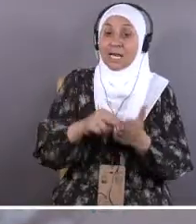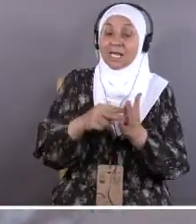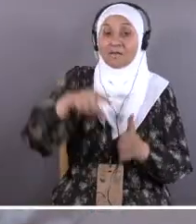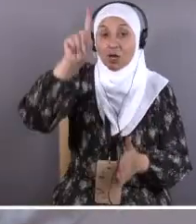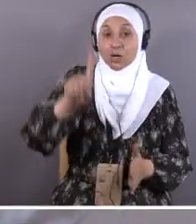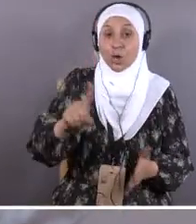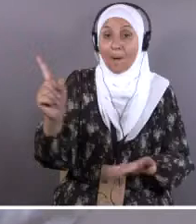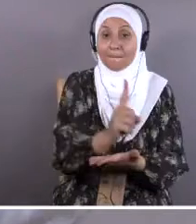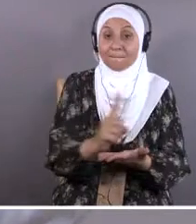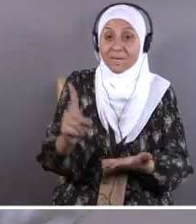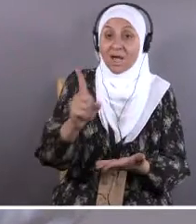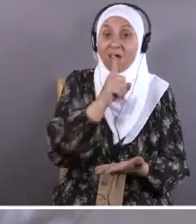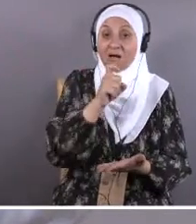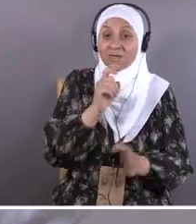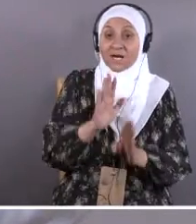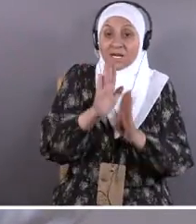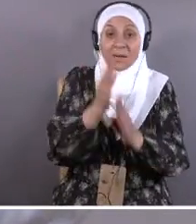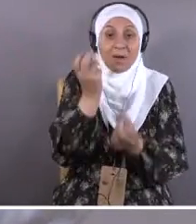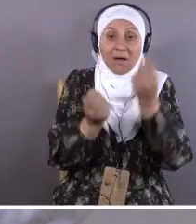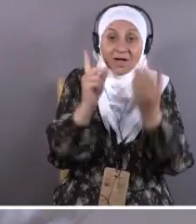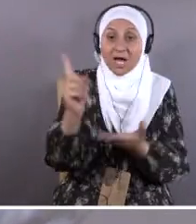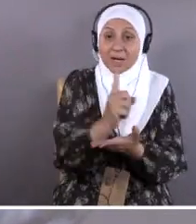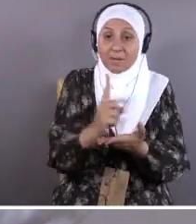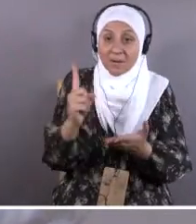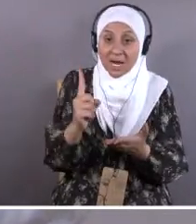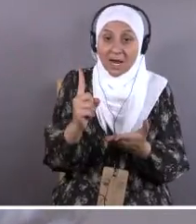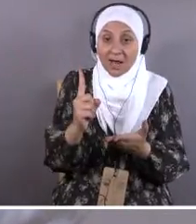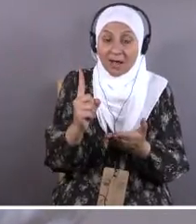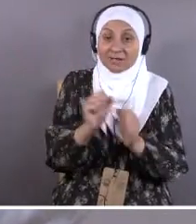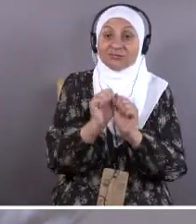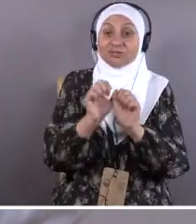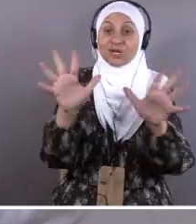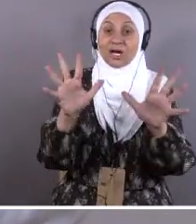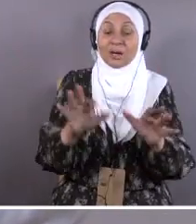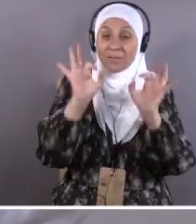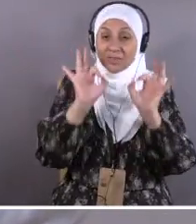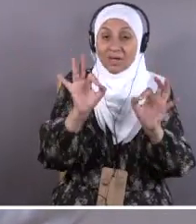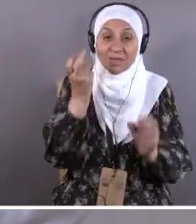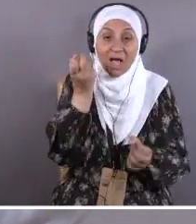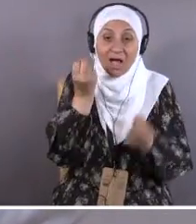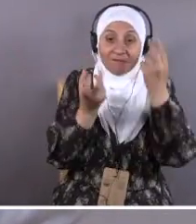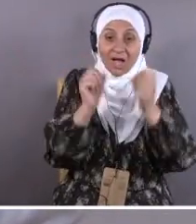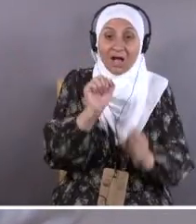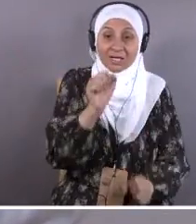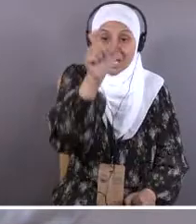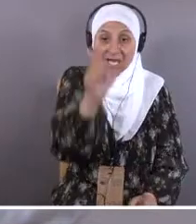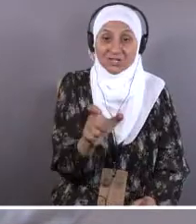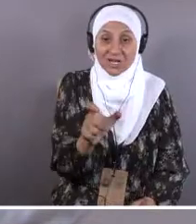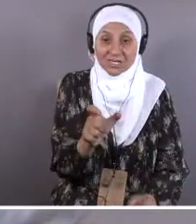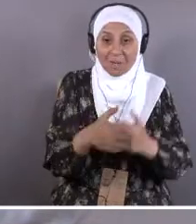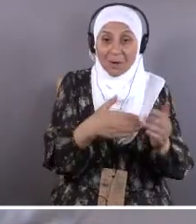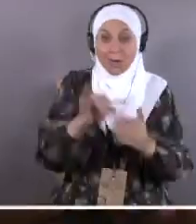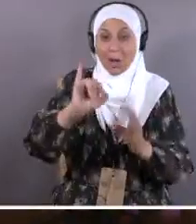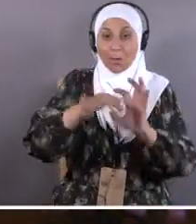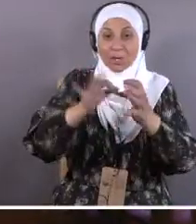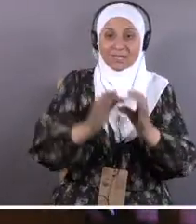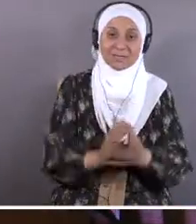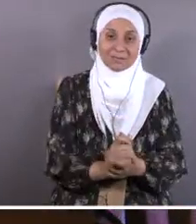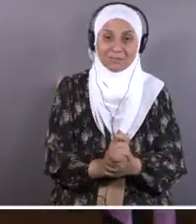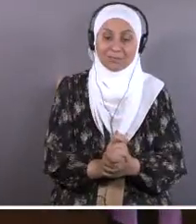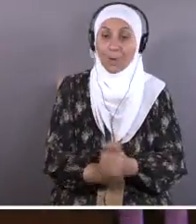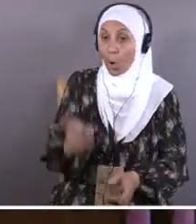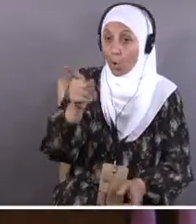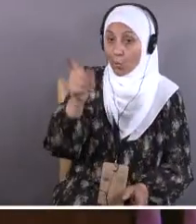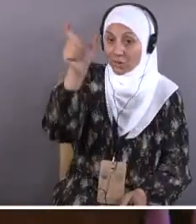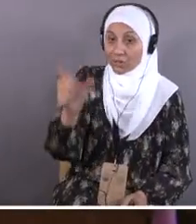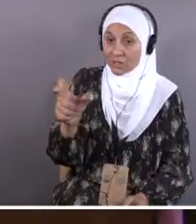such endeavor. So how can we encourage these environment initiatives? And I'm talking here in particular about